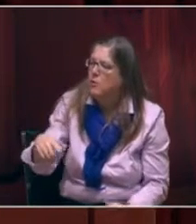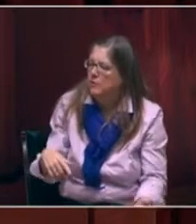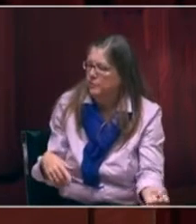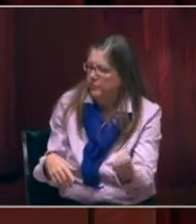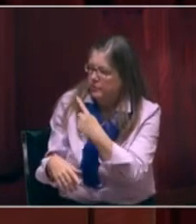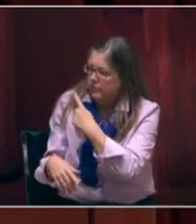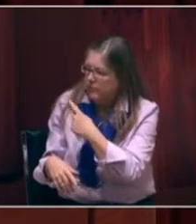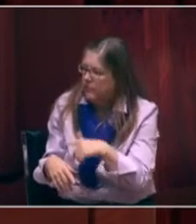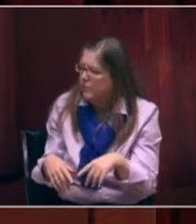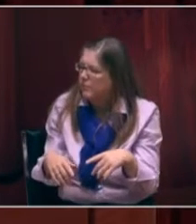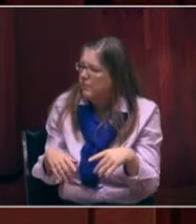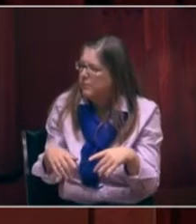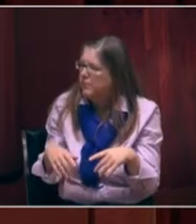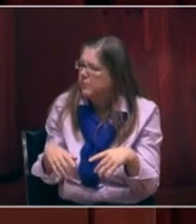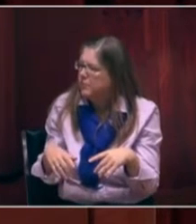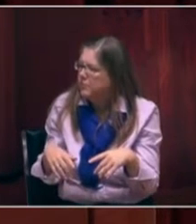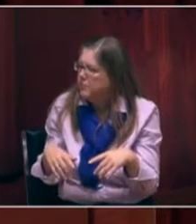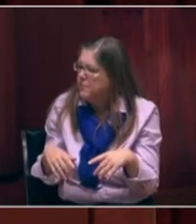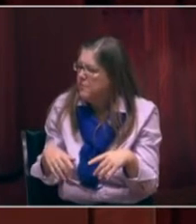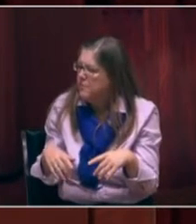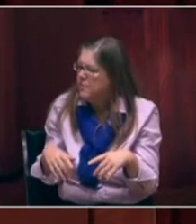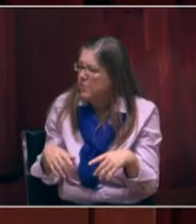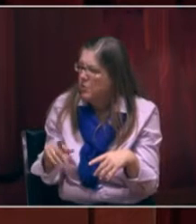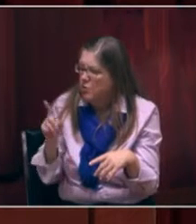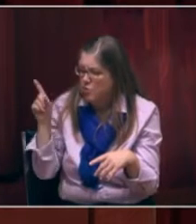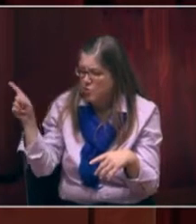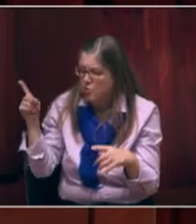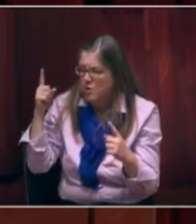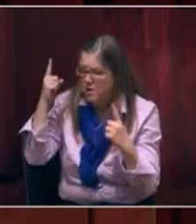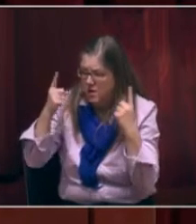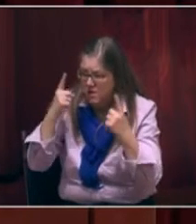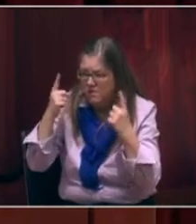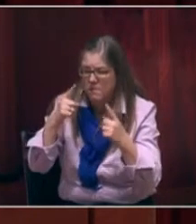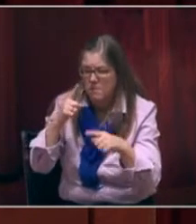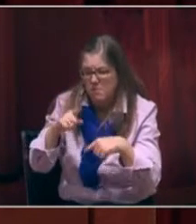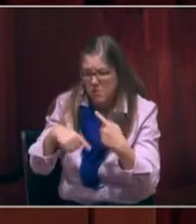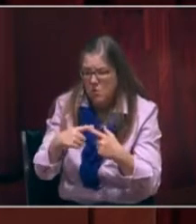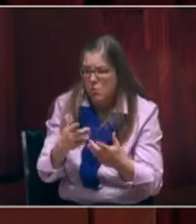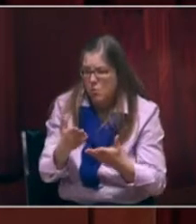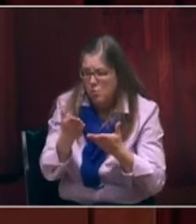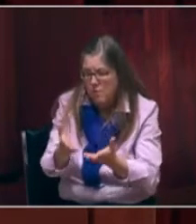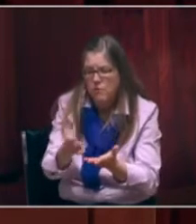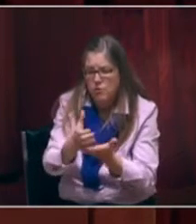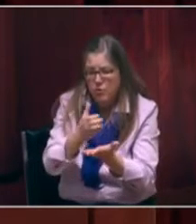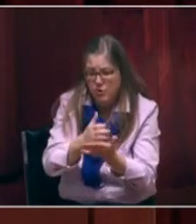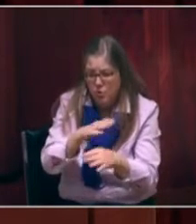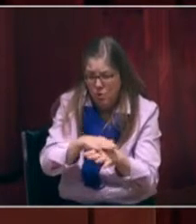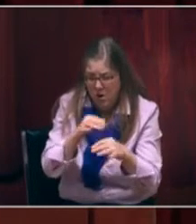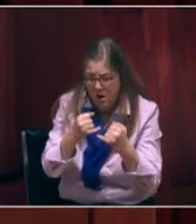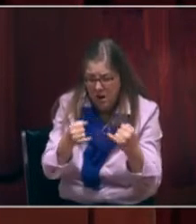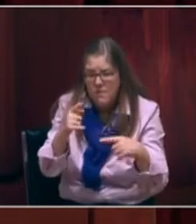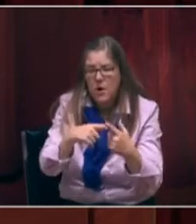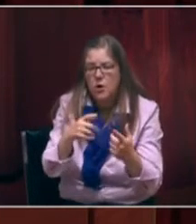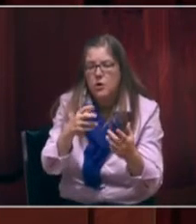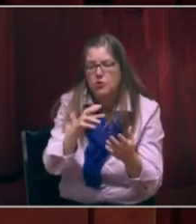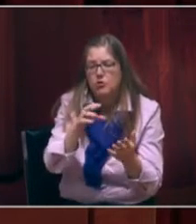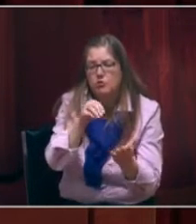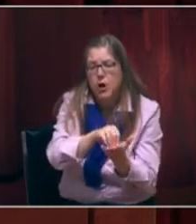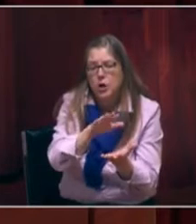Another question is, are you thinking about offering a course online regarding records retention and